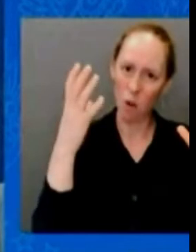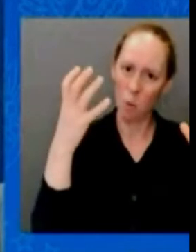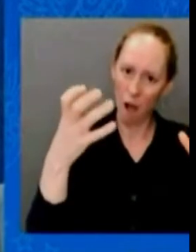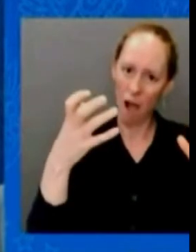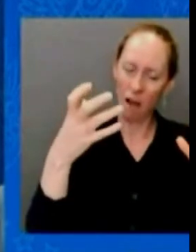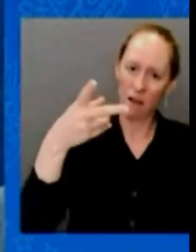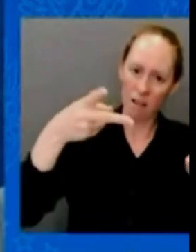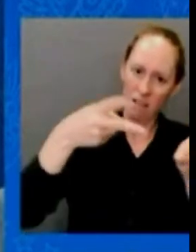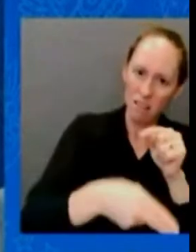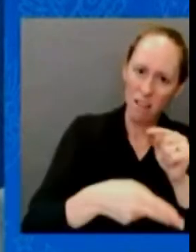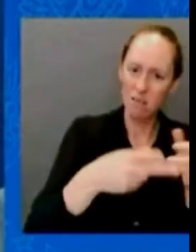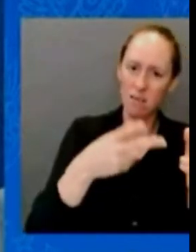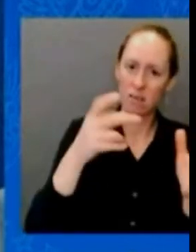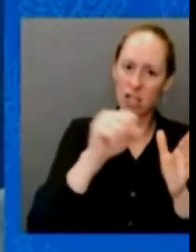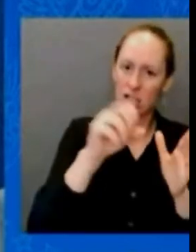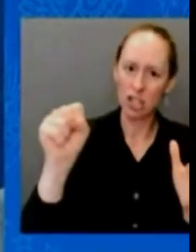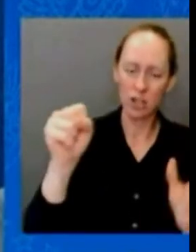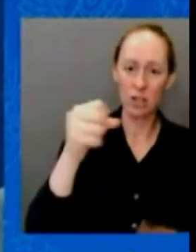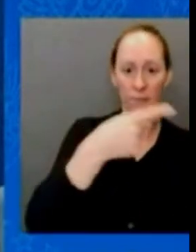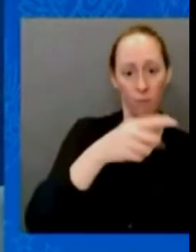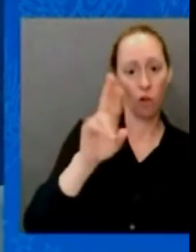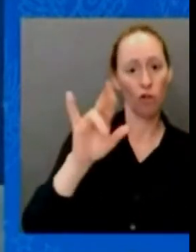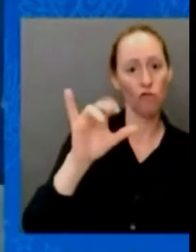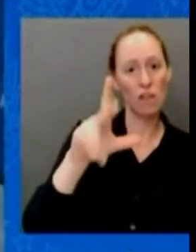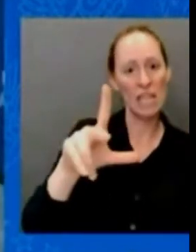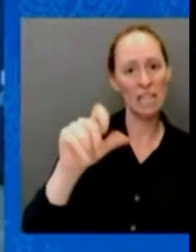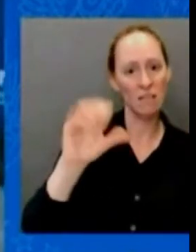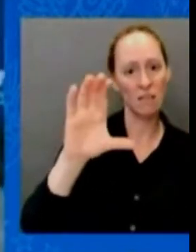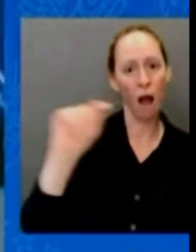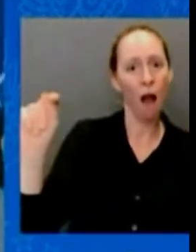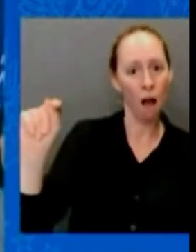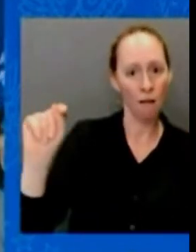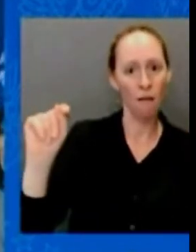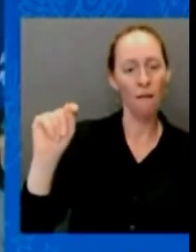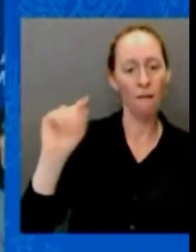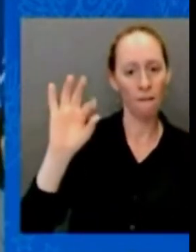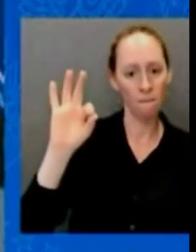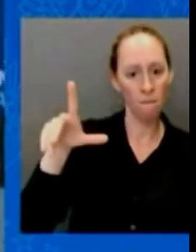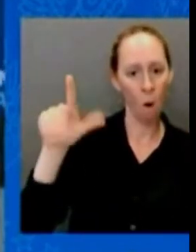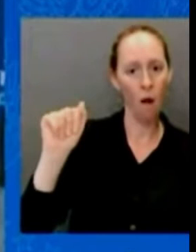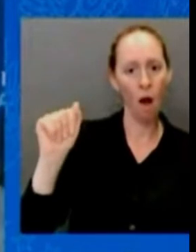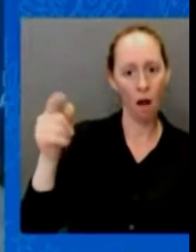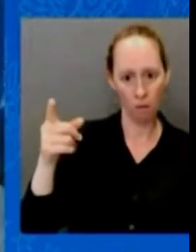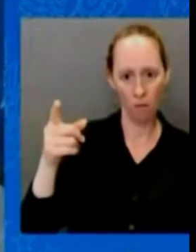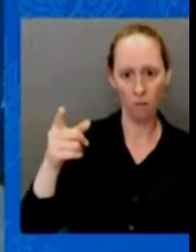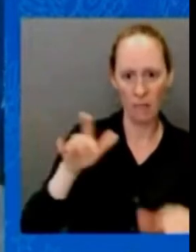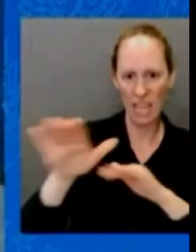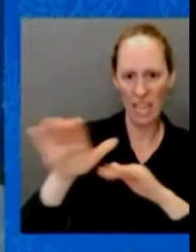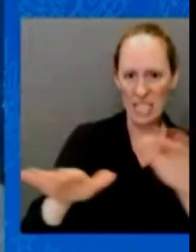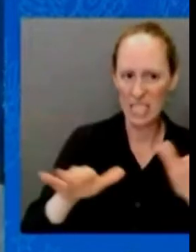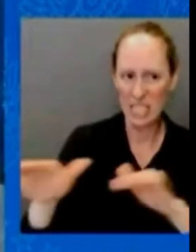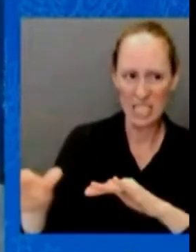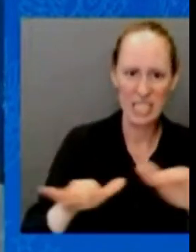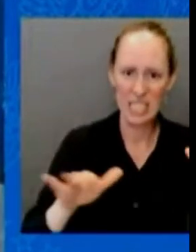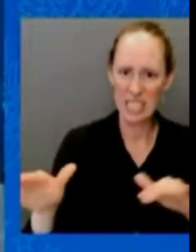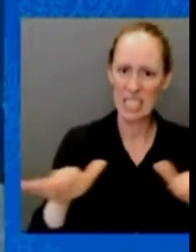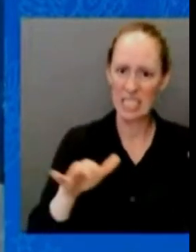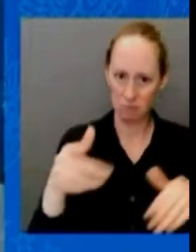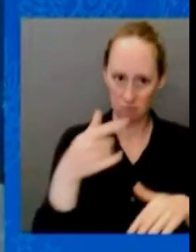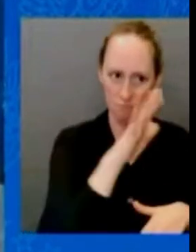of getting Republicans elected to the Senate, has a plan that's laid out. You can look it up. You can, as my used to say, you can Google it.